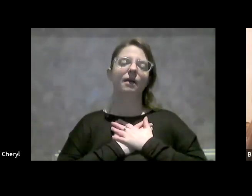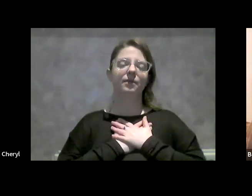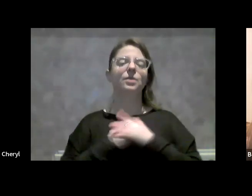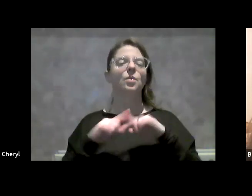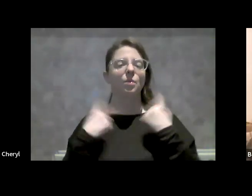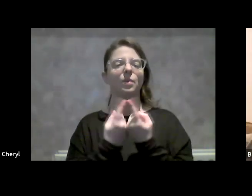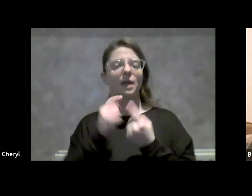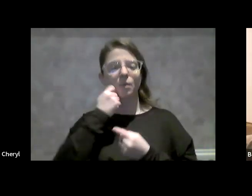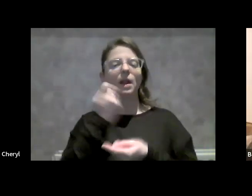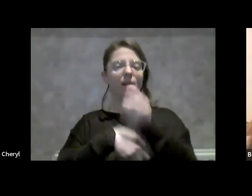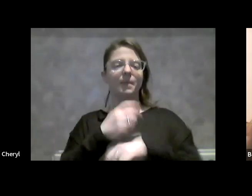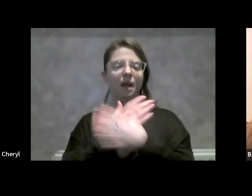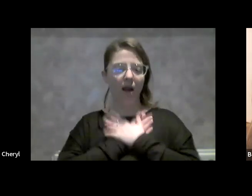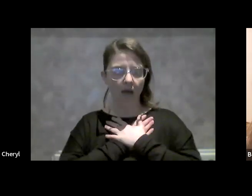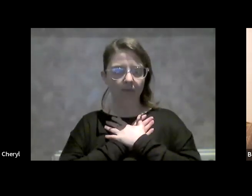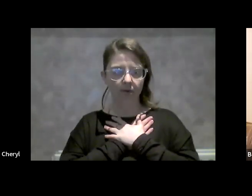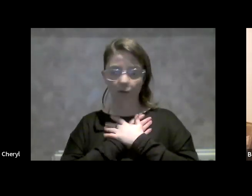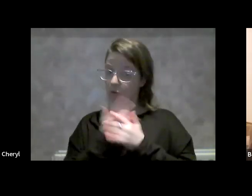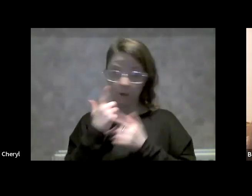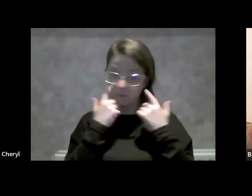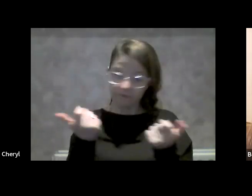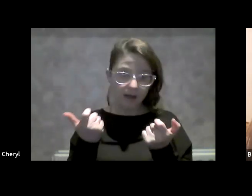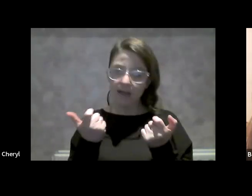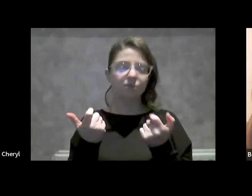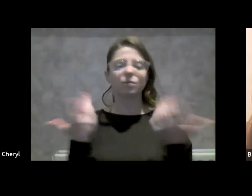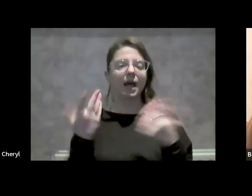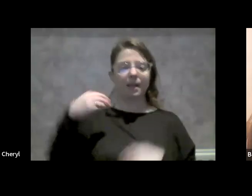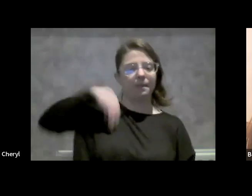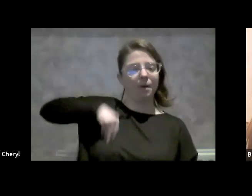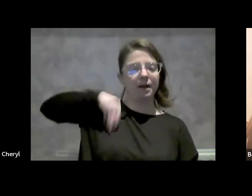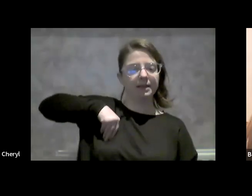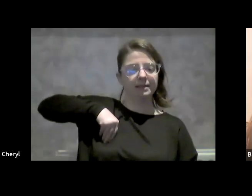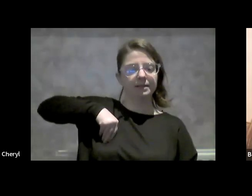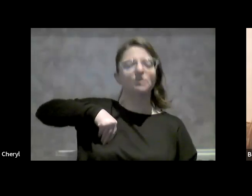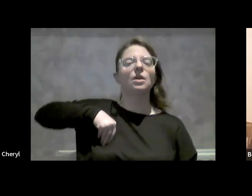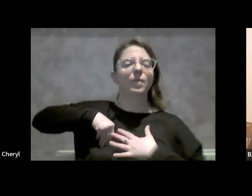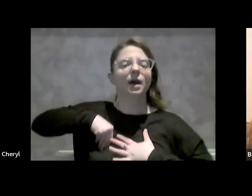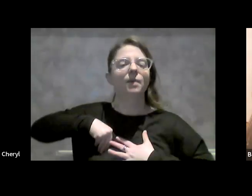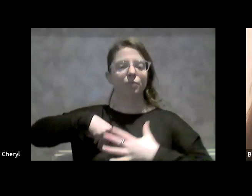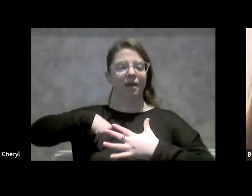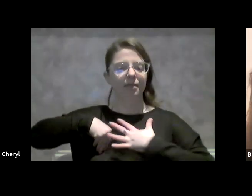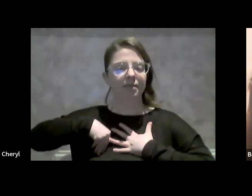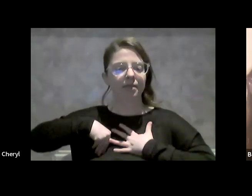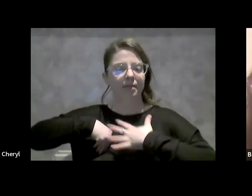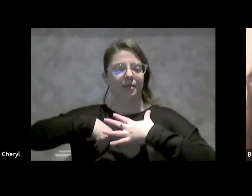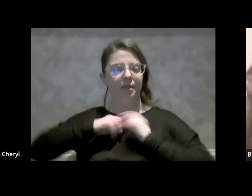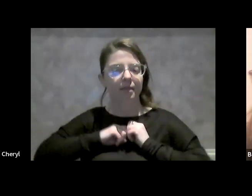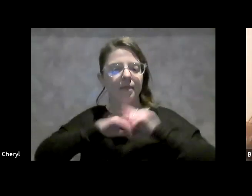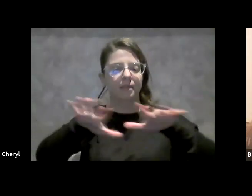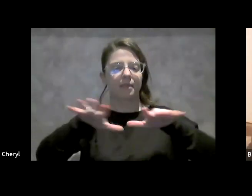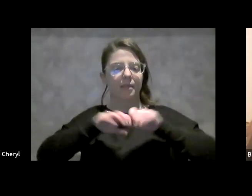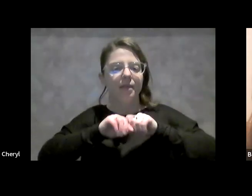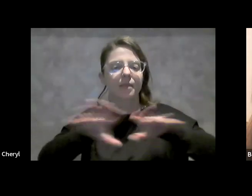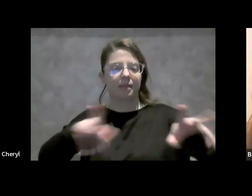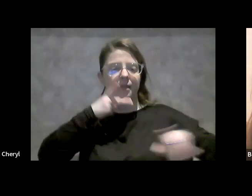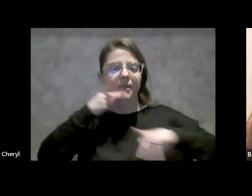be loved. You cannot find us in your pocket. We are the breath that whispered songs woven into the fabric.